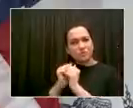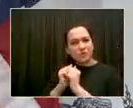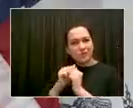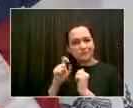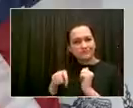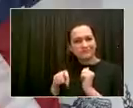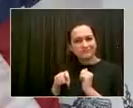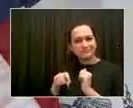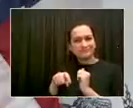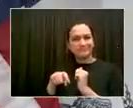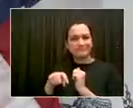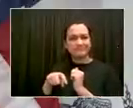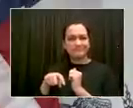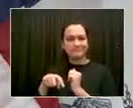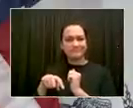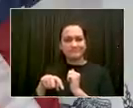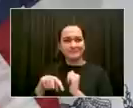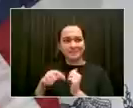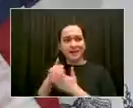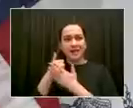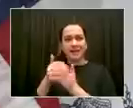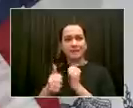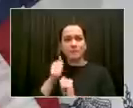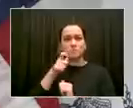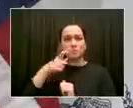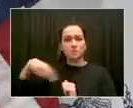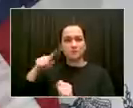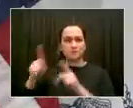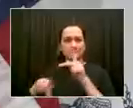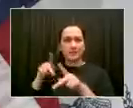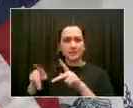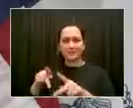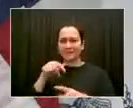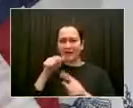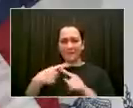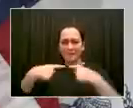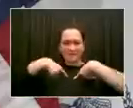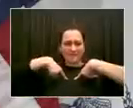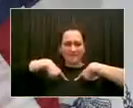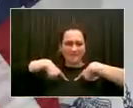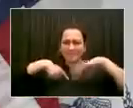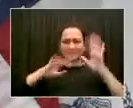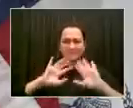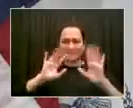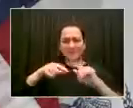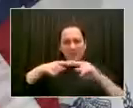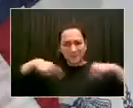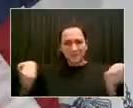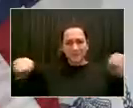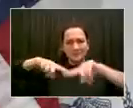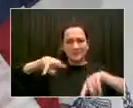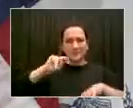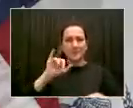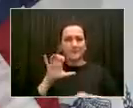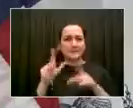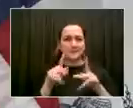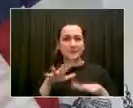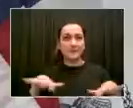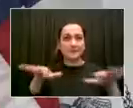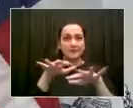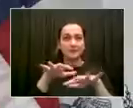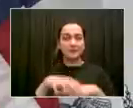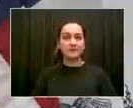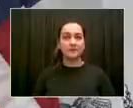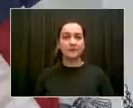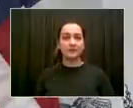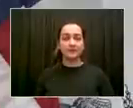people in New York City heroically fighting back, the healthcare heroes, the first responders, the test and trace corps, the educators who brought back